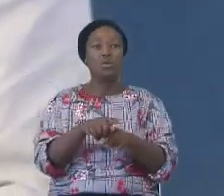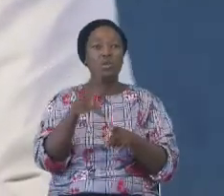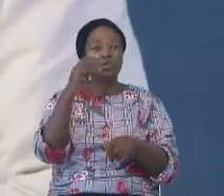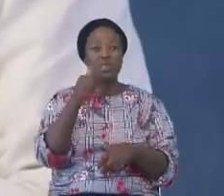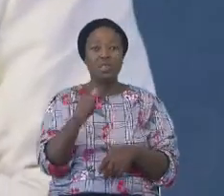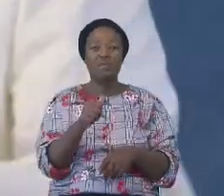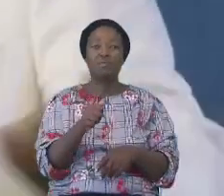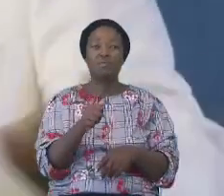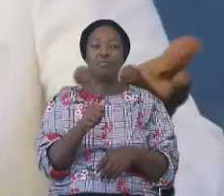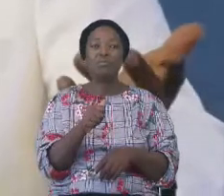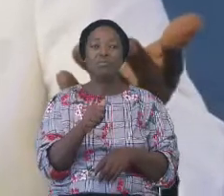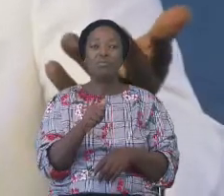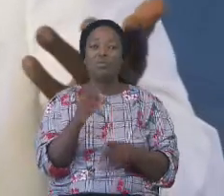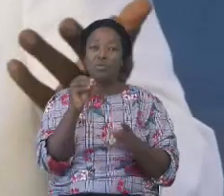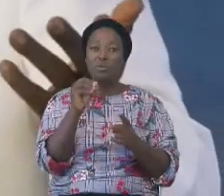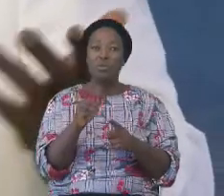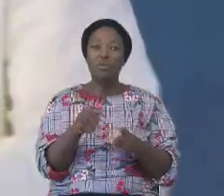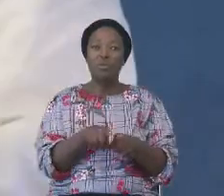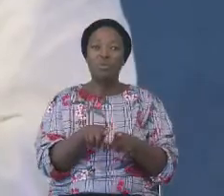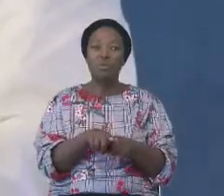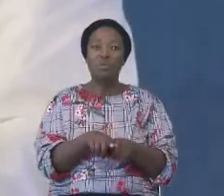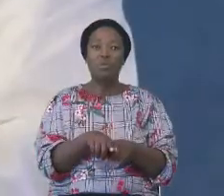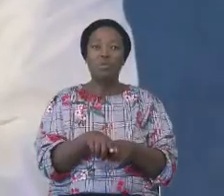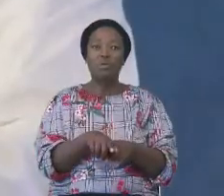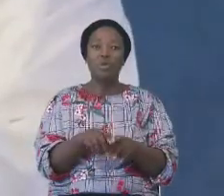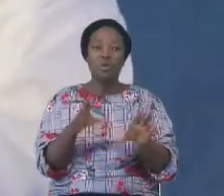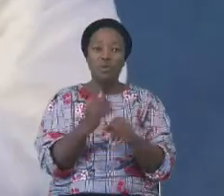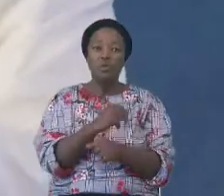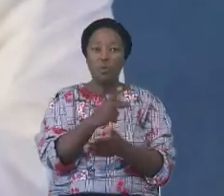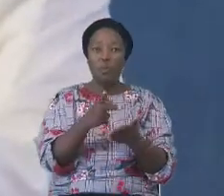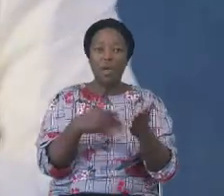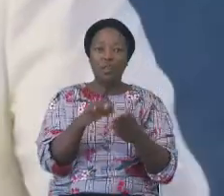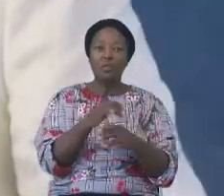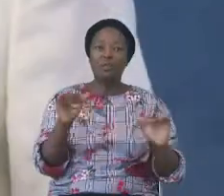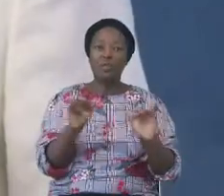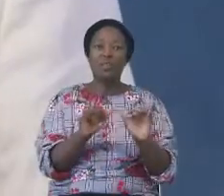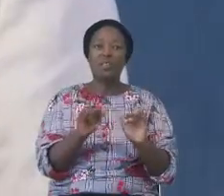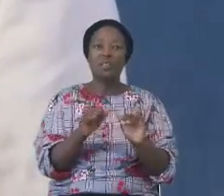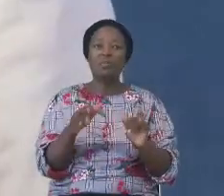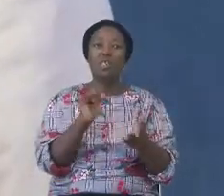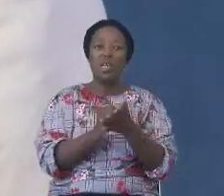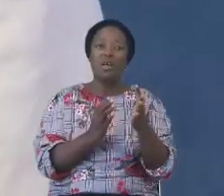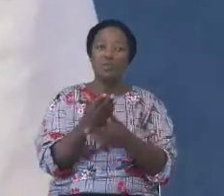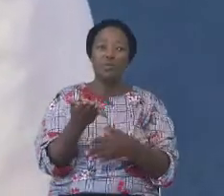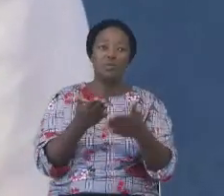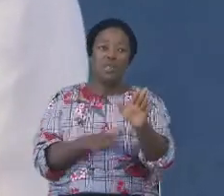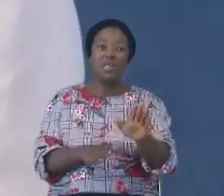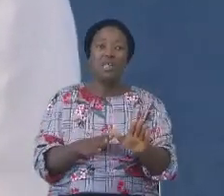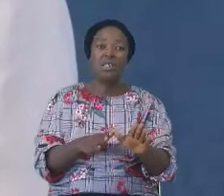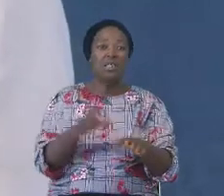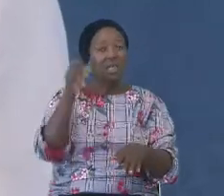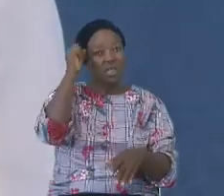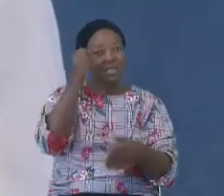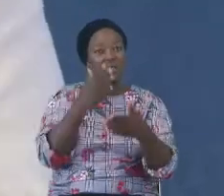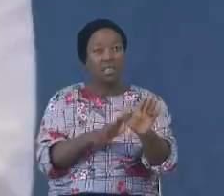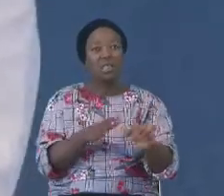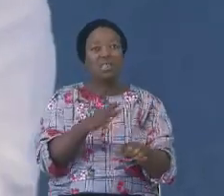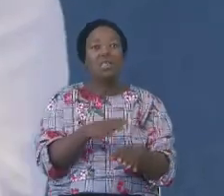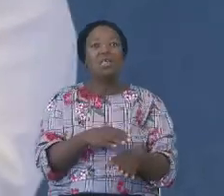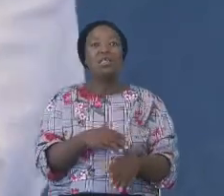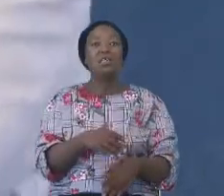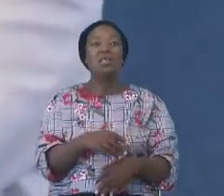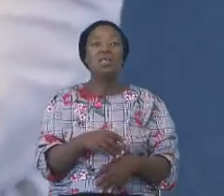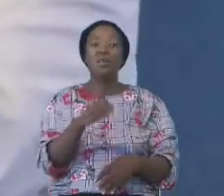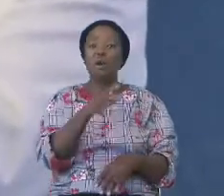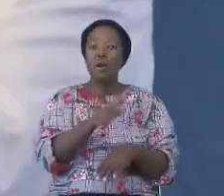blood, he also himself likewise took part of the same,